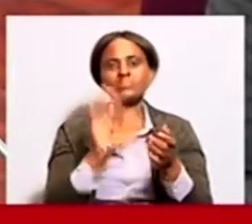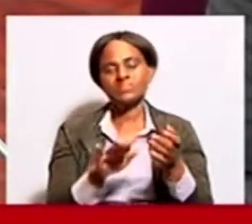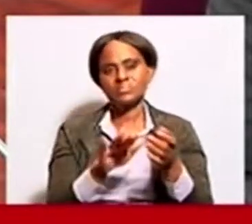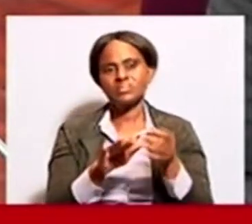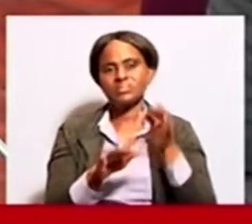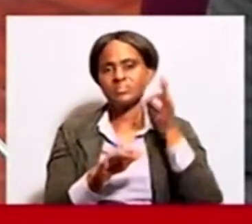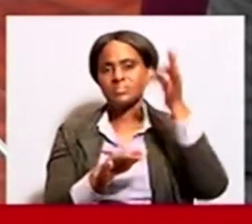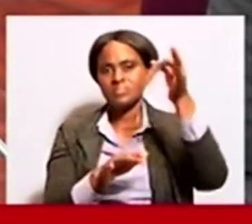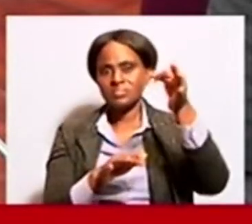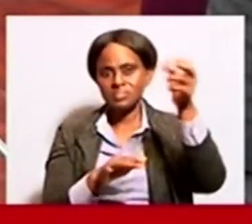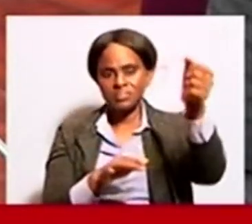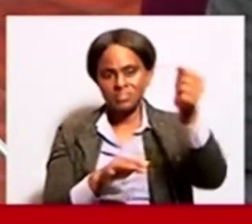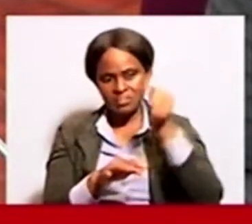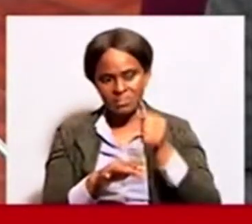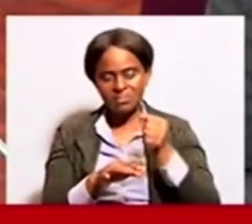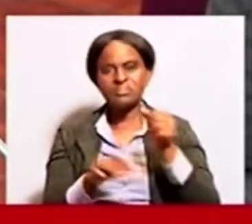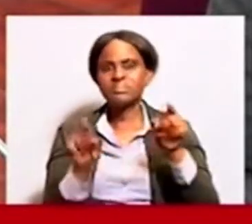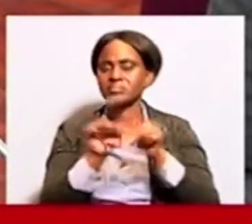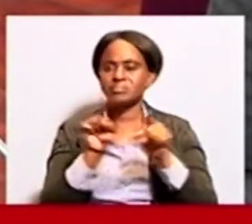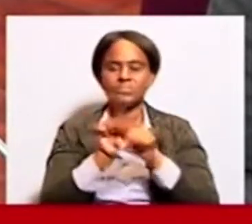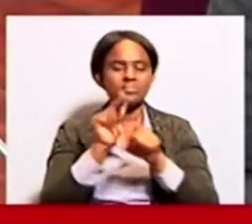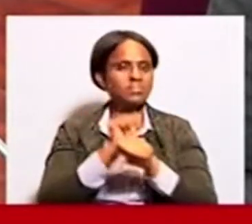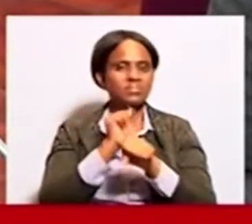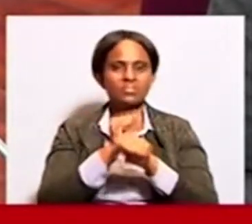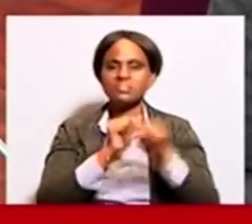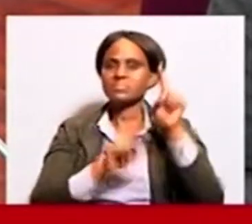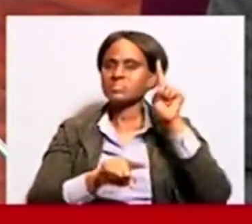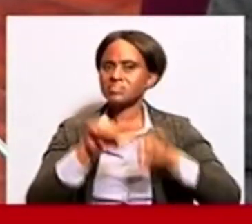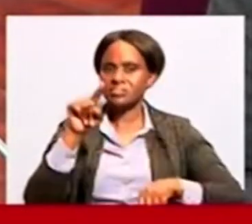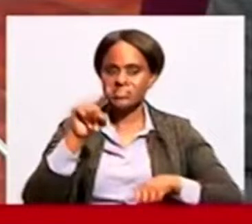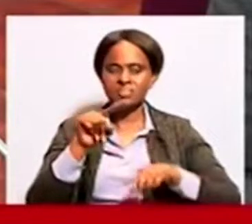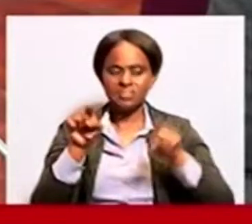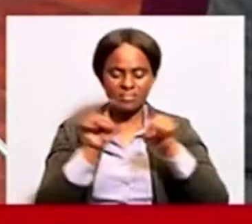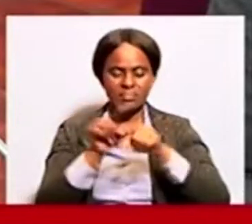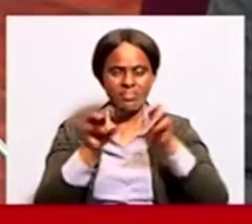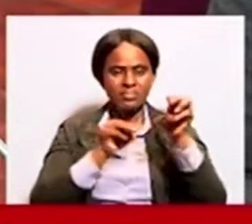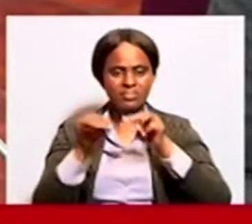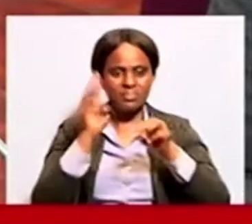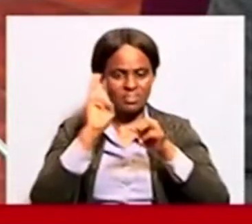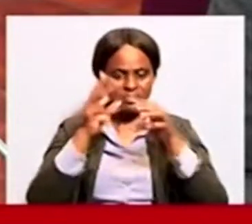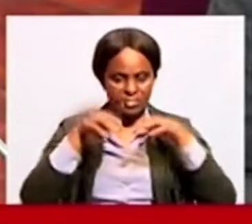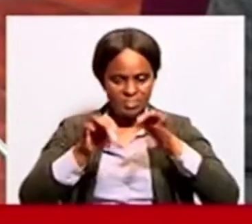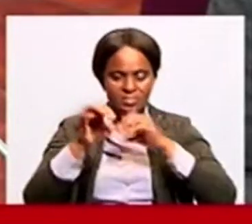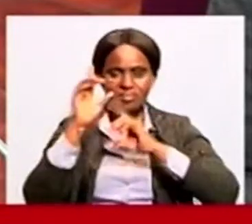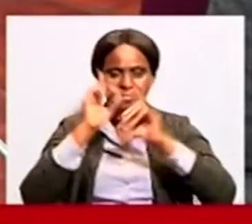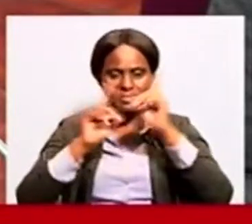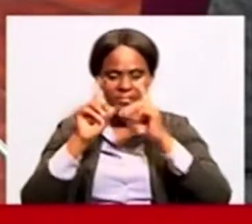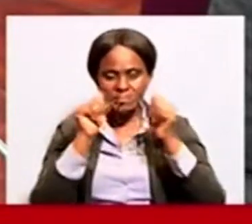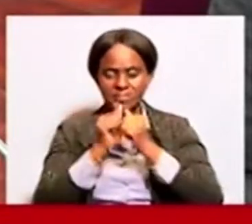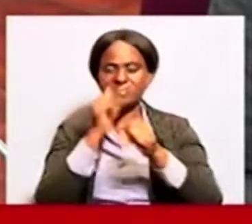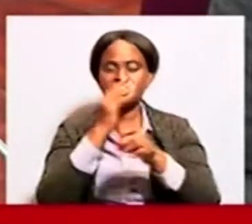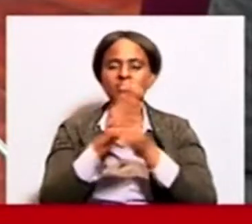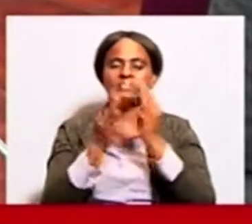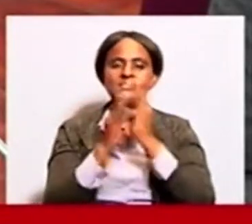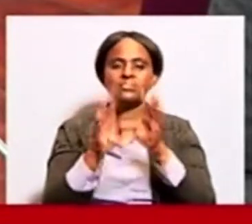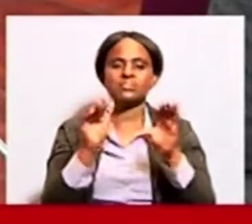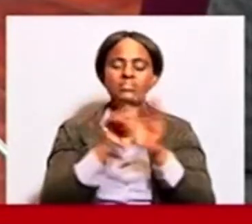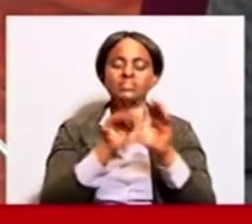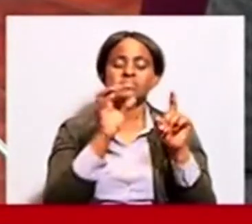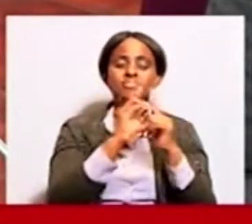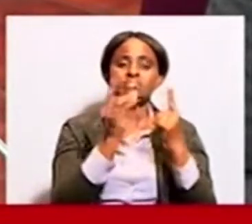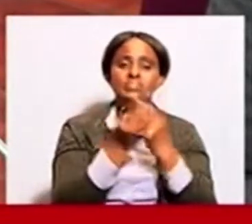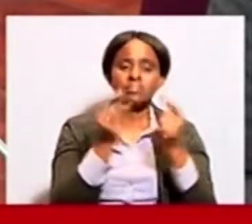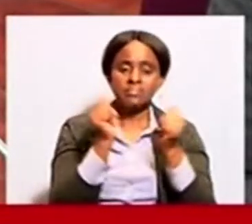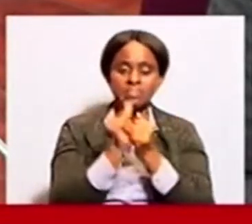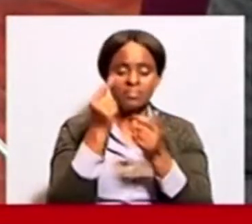they are not considered for similar works. Also, management will continue to engage contractors in the district